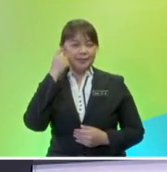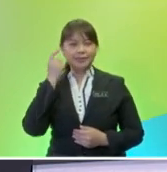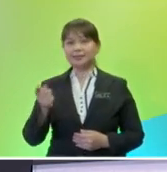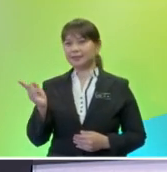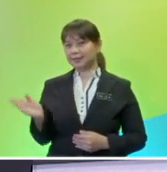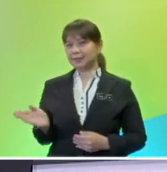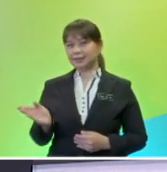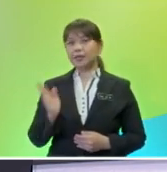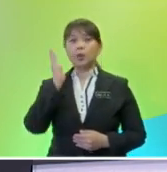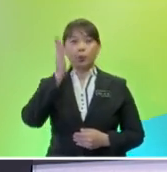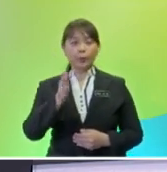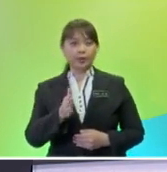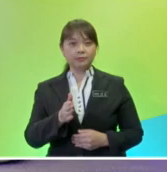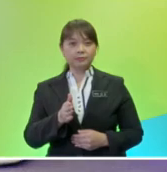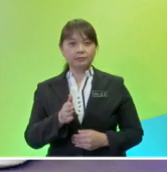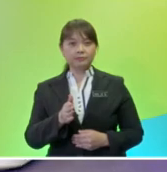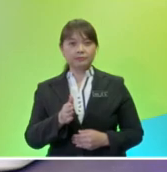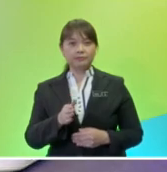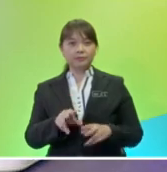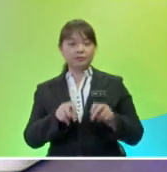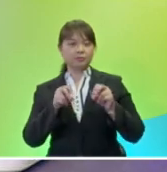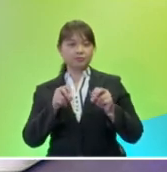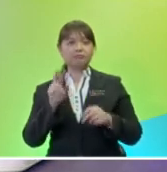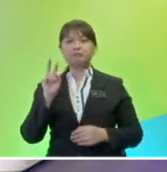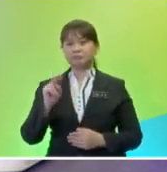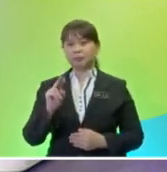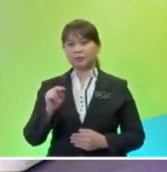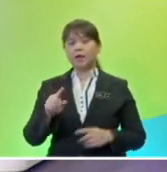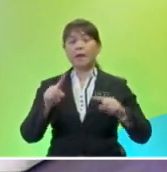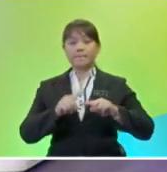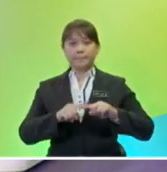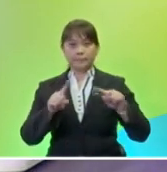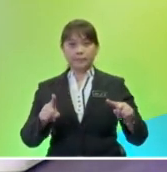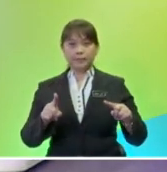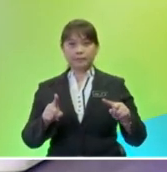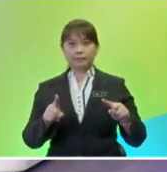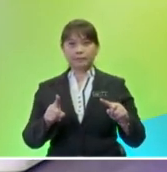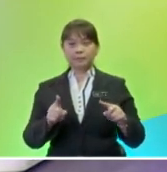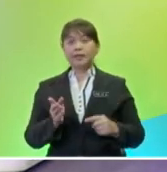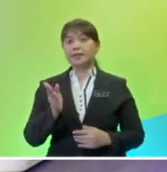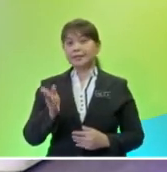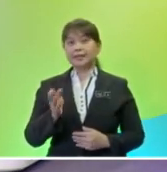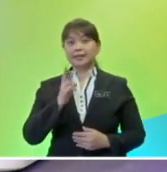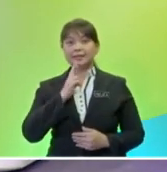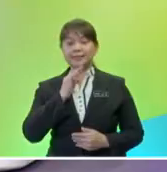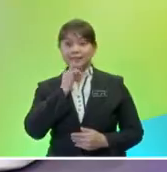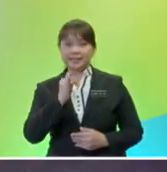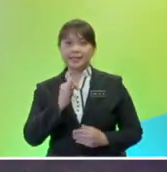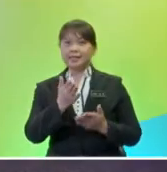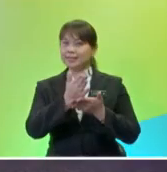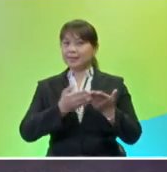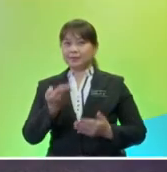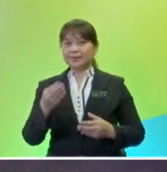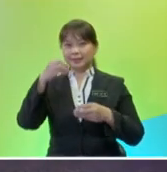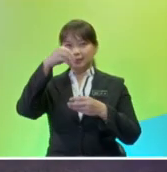we try it? Okay, let's try. No. But actually, there's something inside there. A surprise for you.